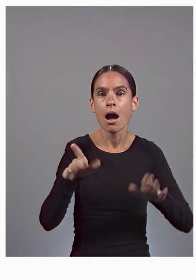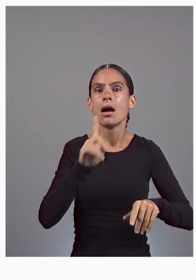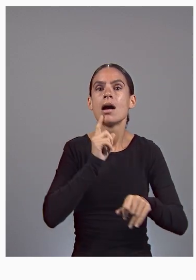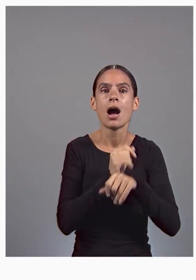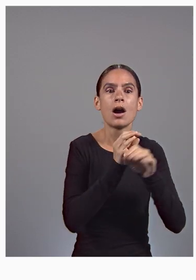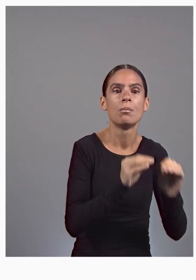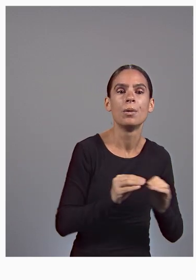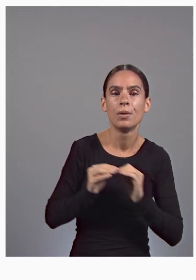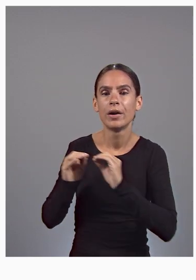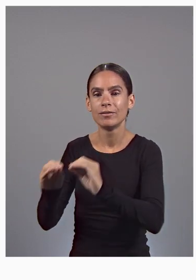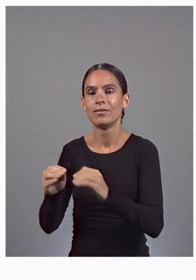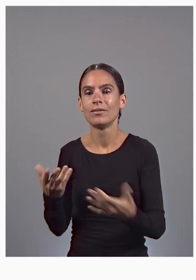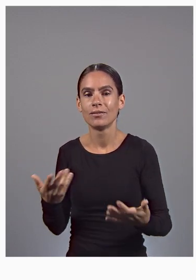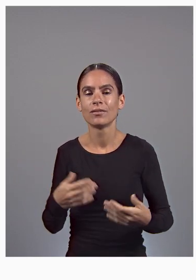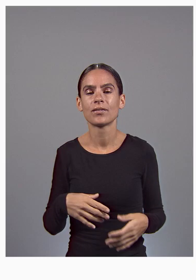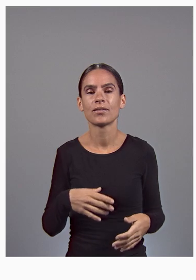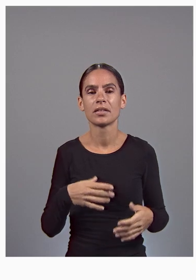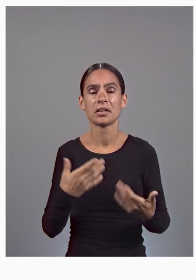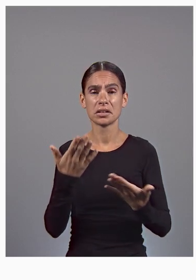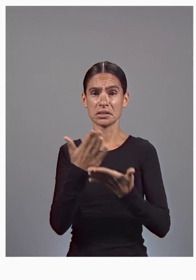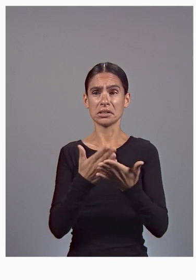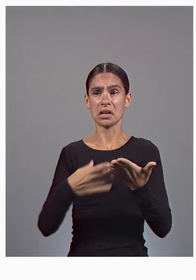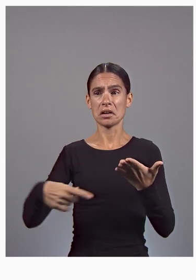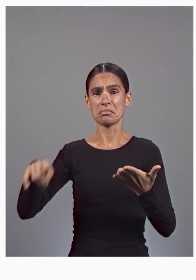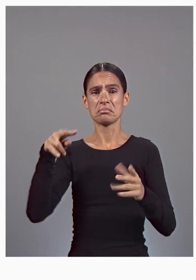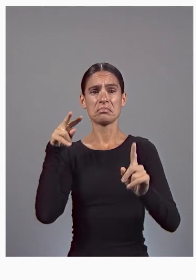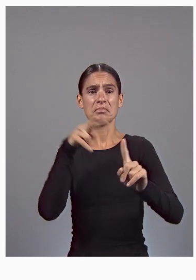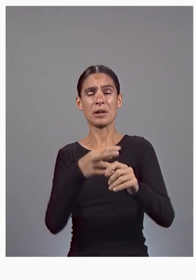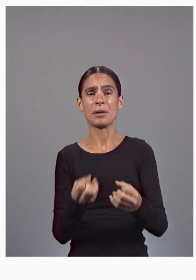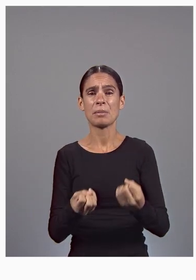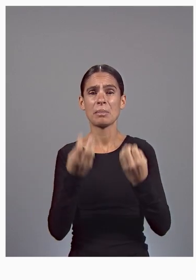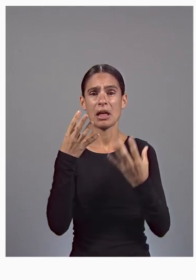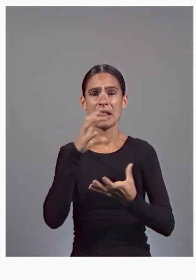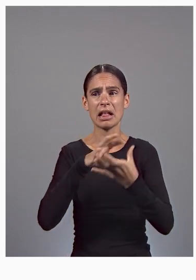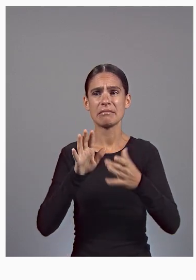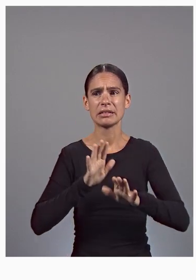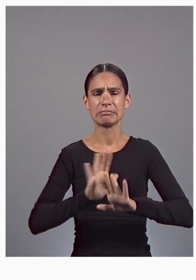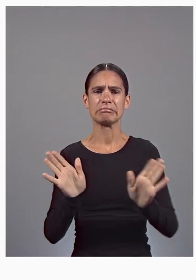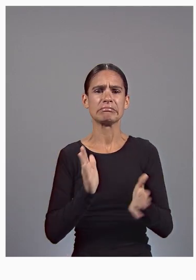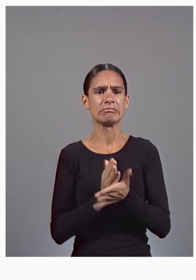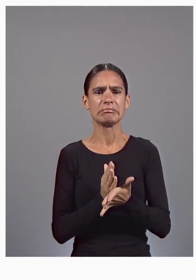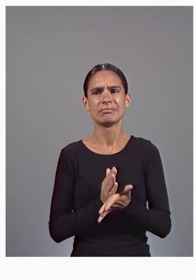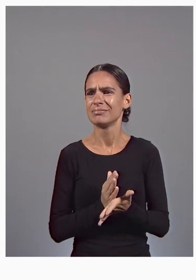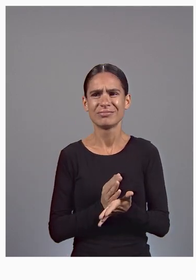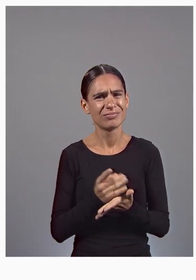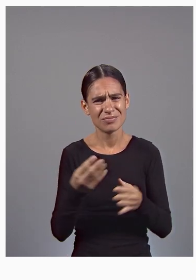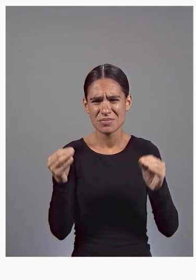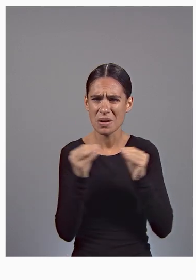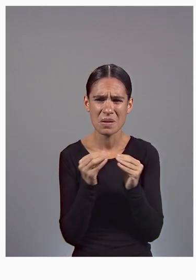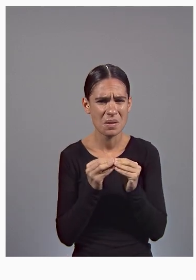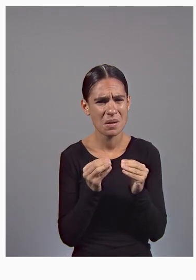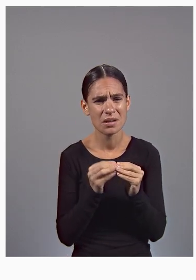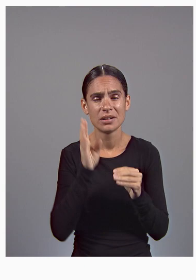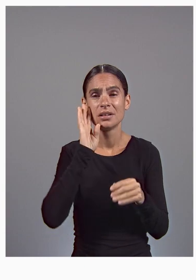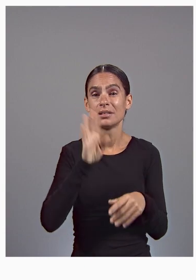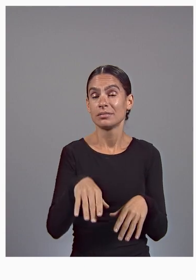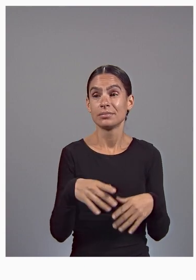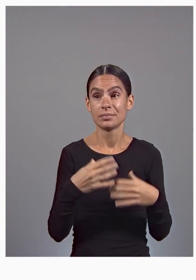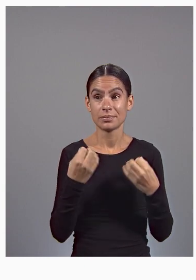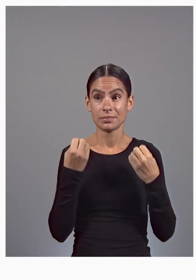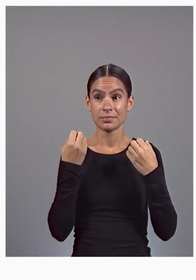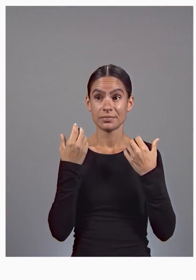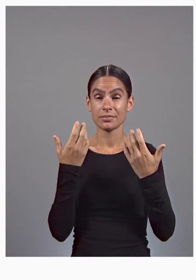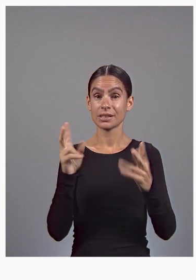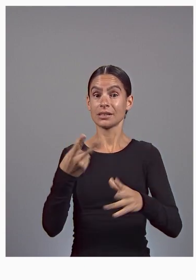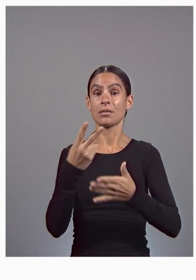stop, right? Multi-cloud is just use a bunch of clouds, but I don't think so. I think many are going a step further. So in the second stage, you start upgrading your